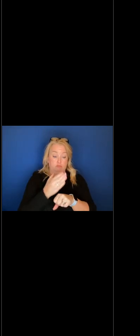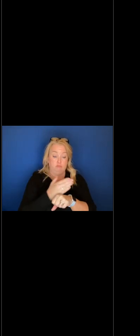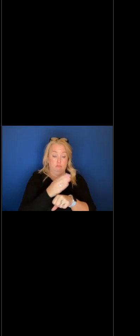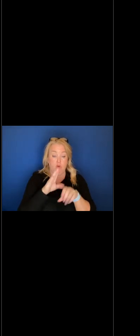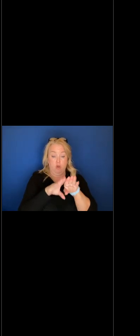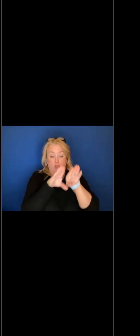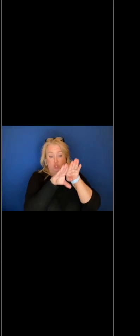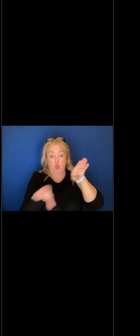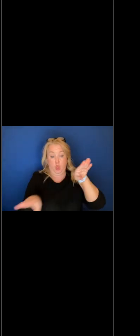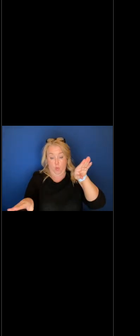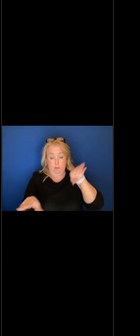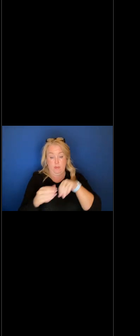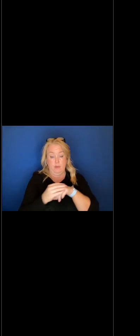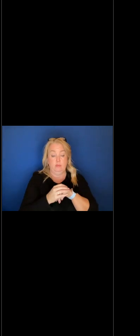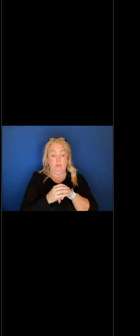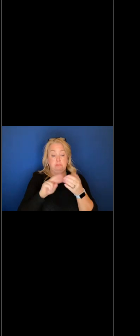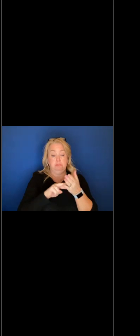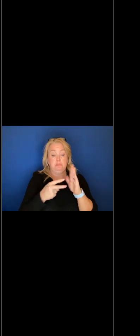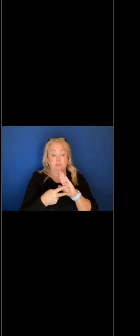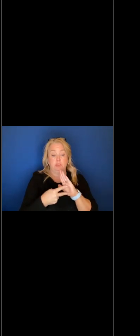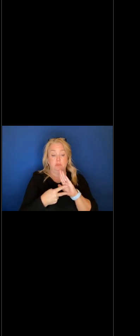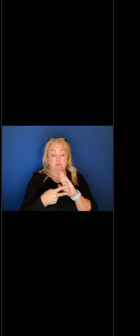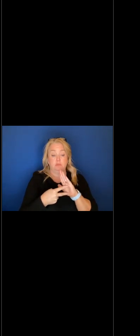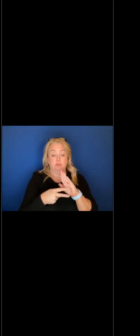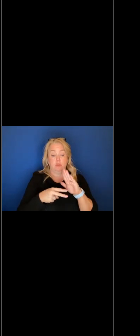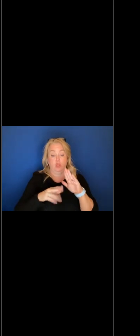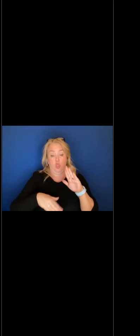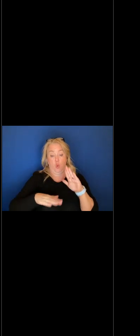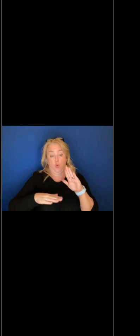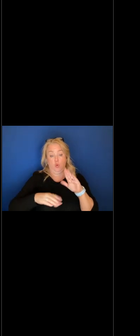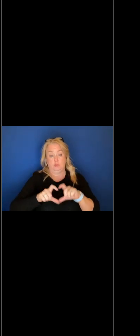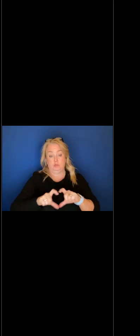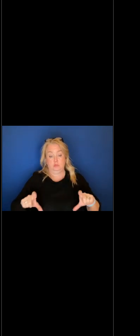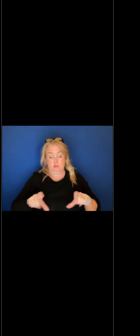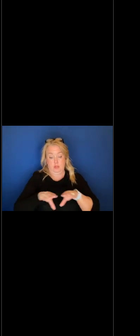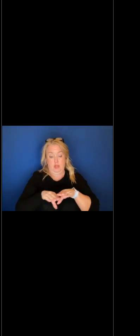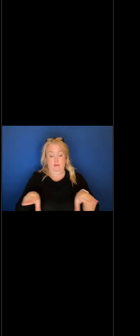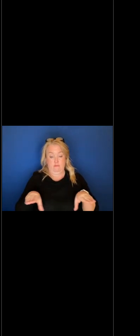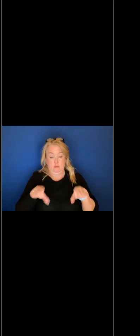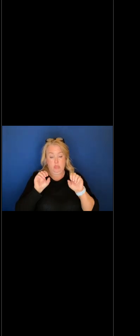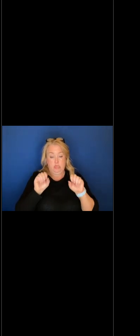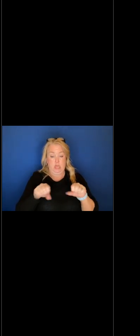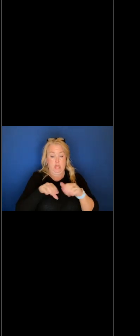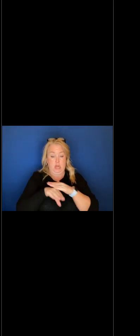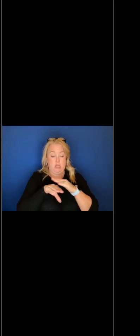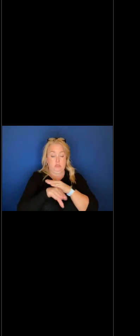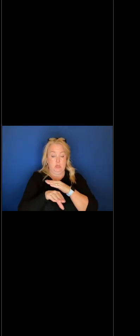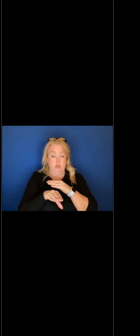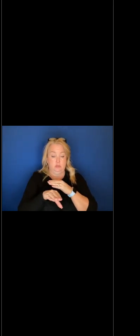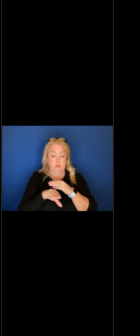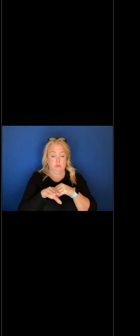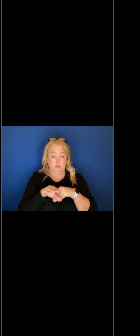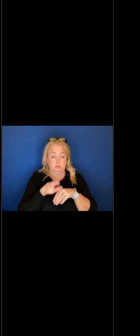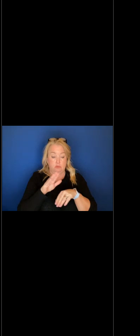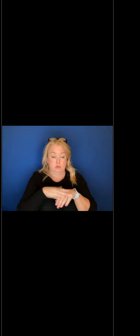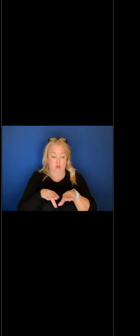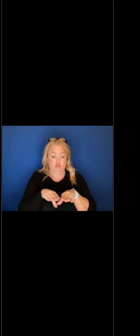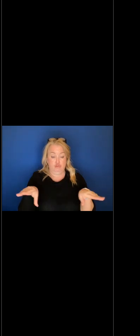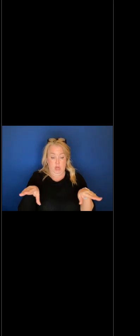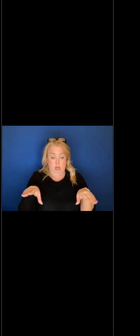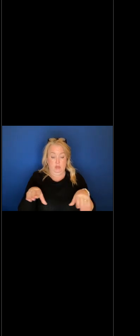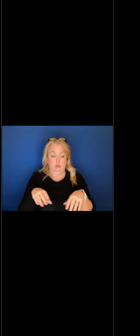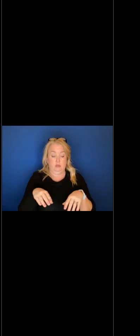slope such that the lowest story can be accessed on grade